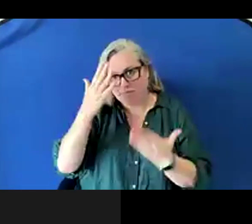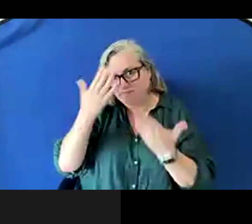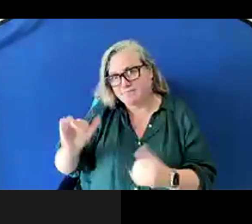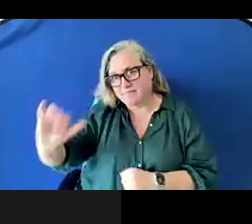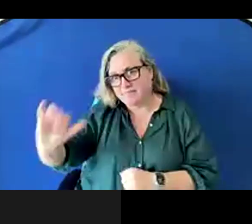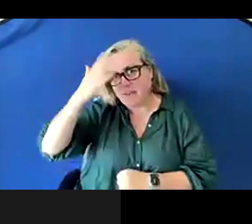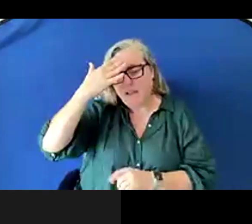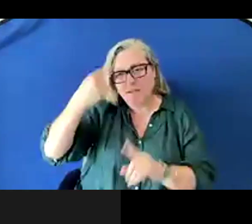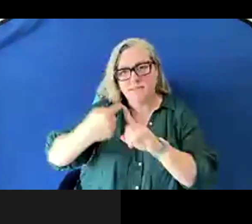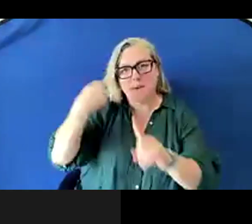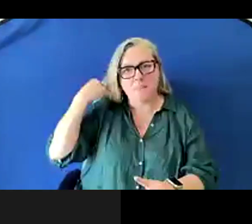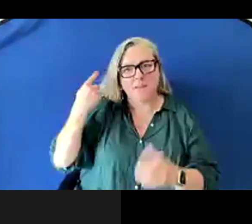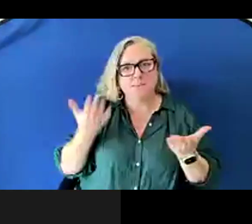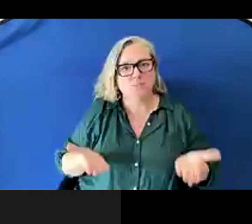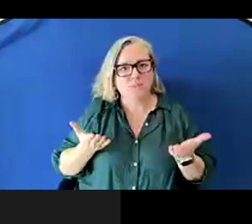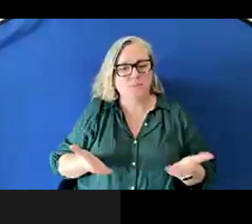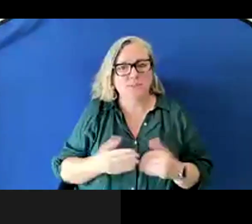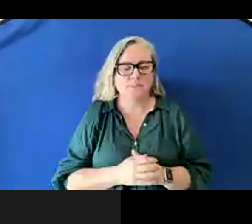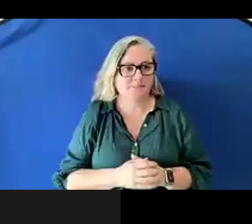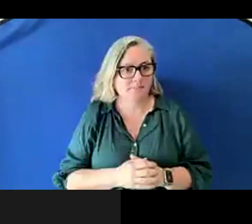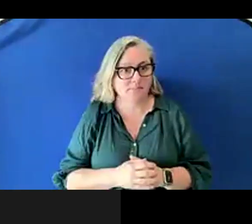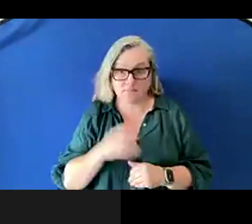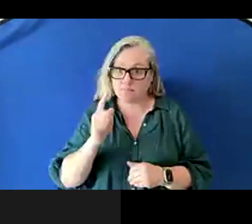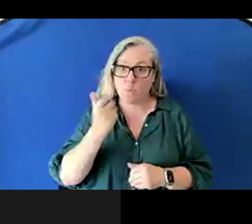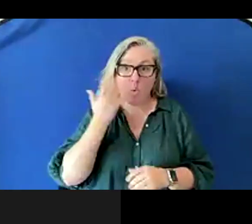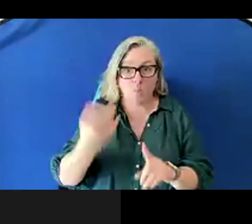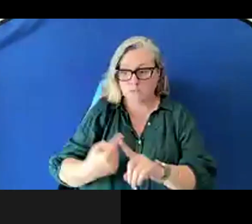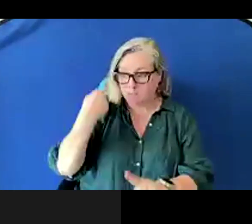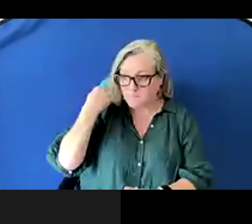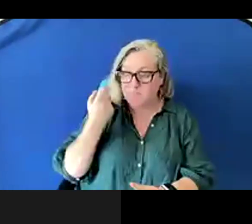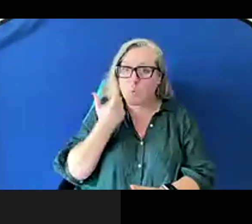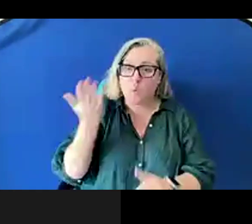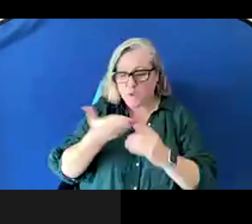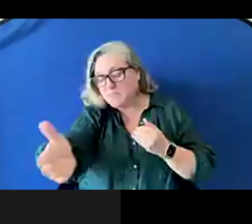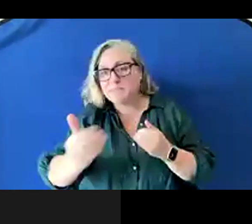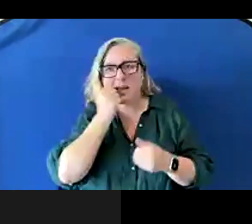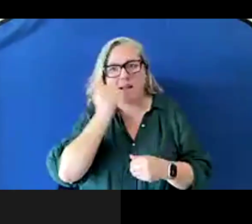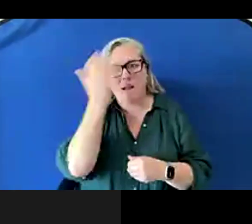present. This always was and always will be Aboriginal land.